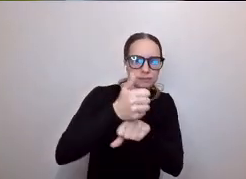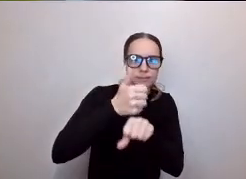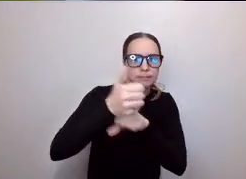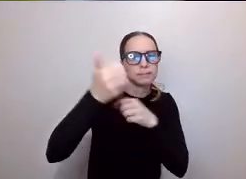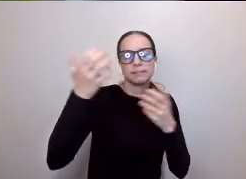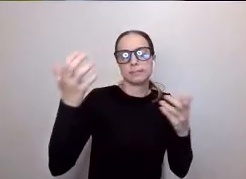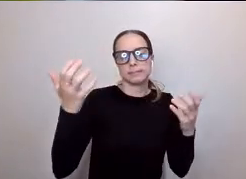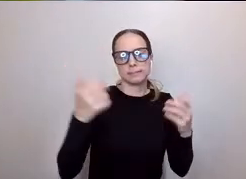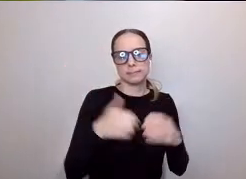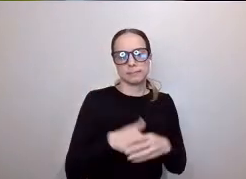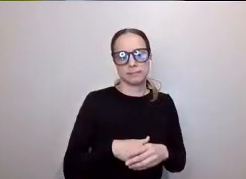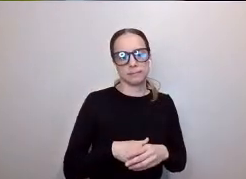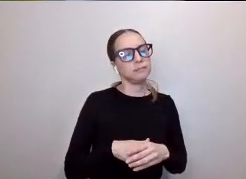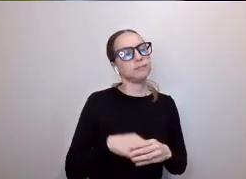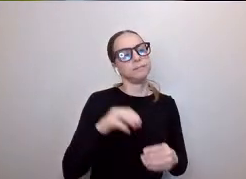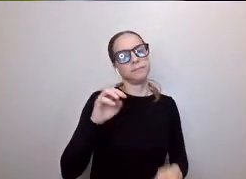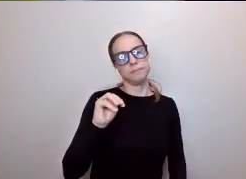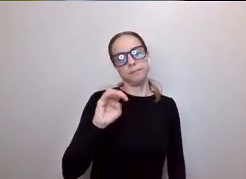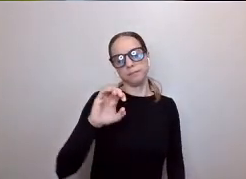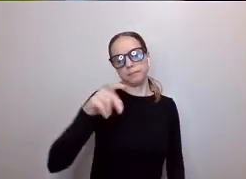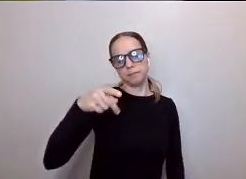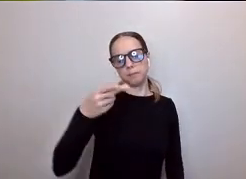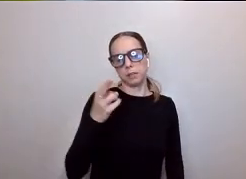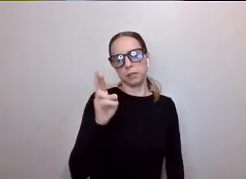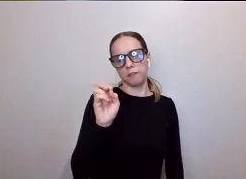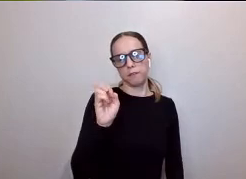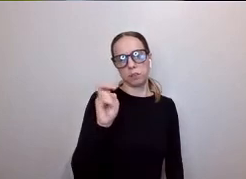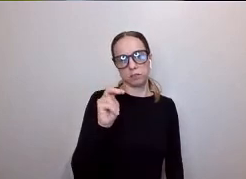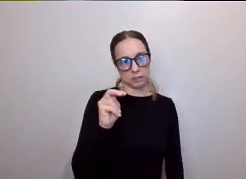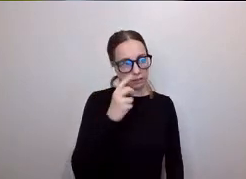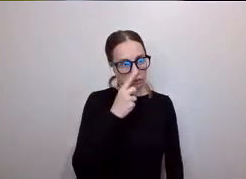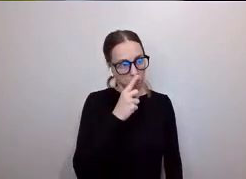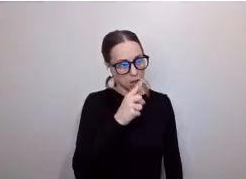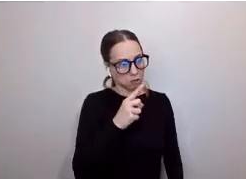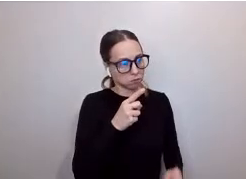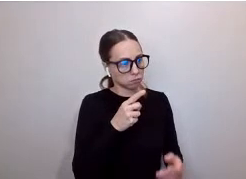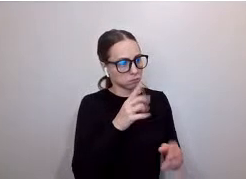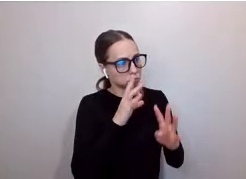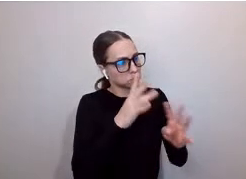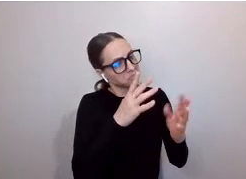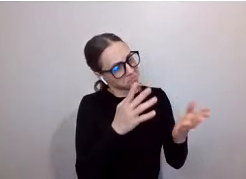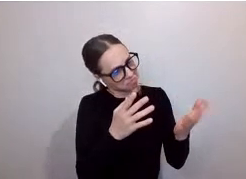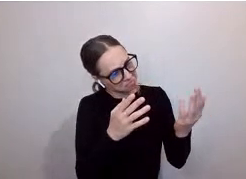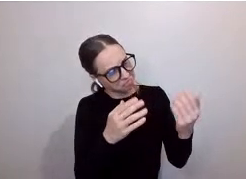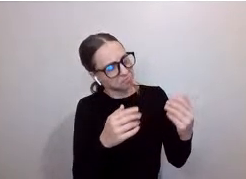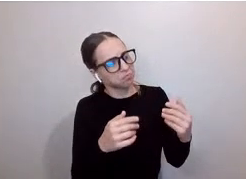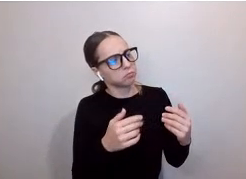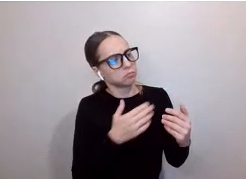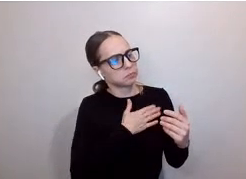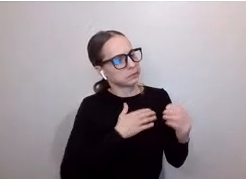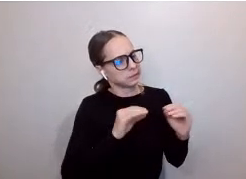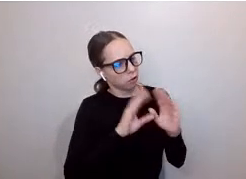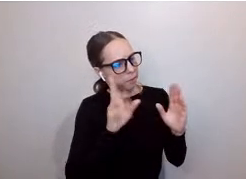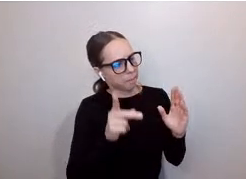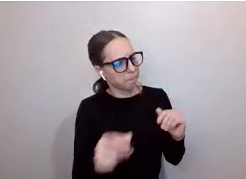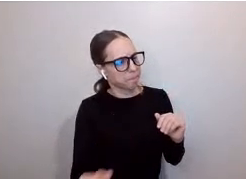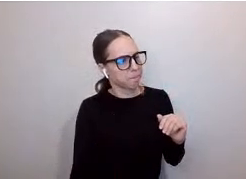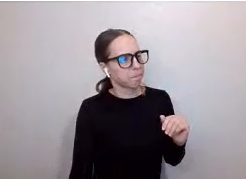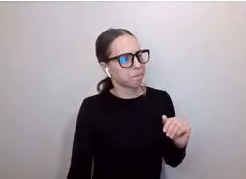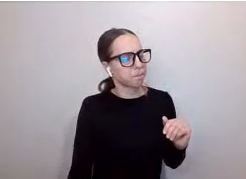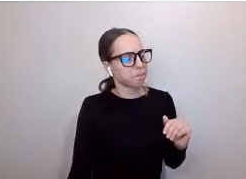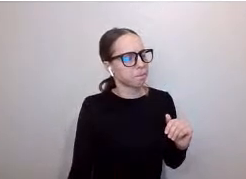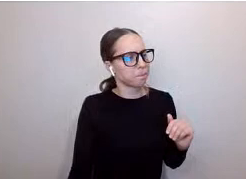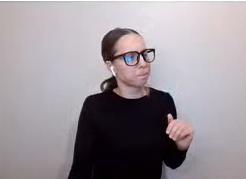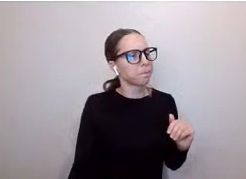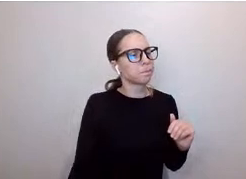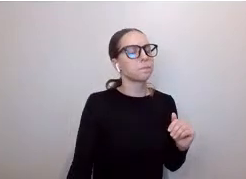Ms. McPherson, if you're on the call, can you rebut some of these comments? Yes, so maybe Councilmember Palmisano, do you have